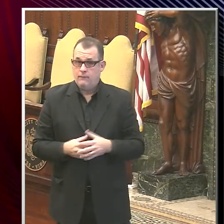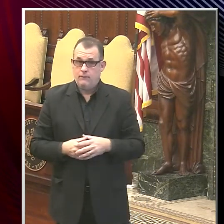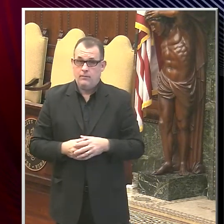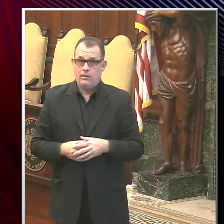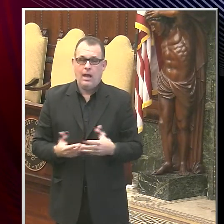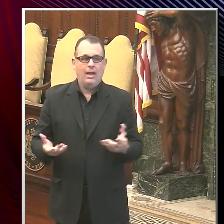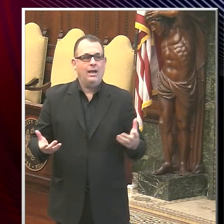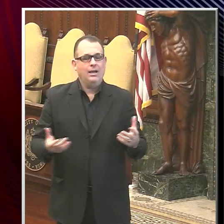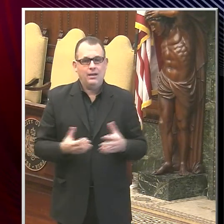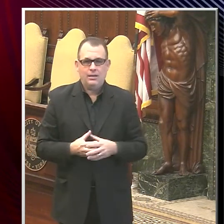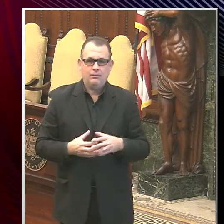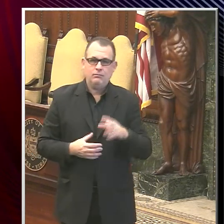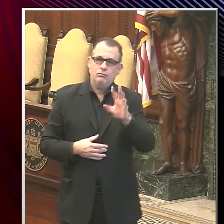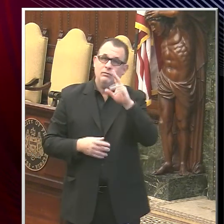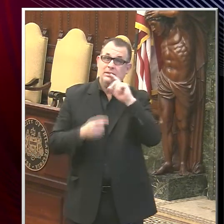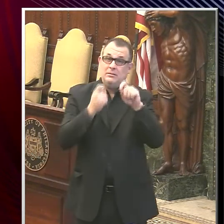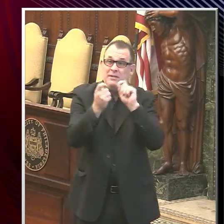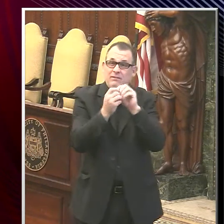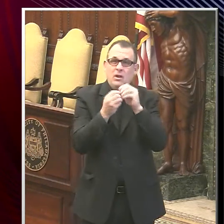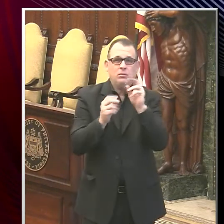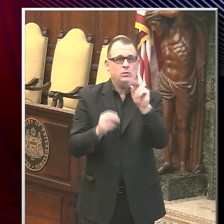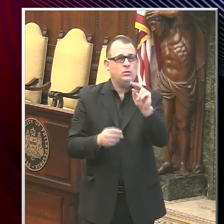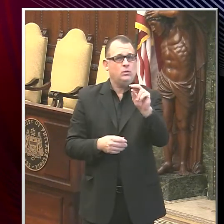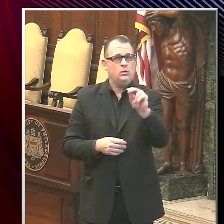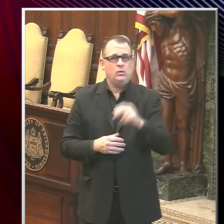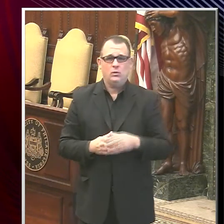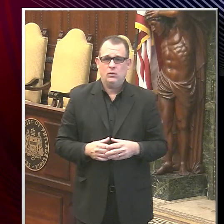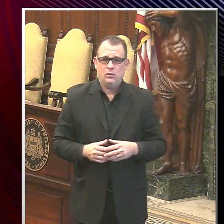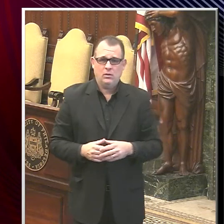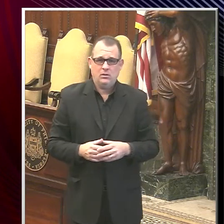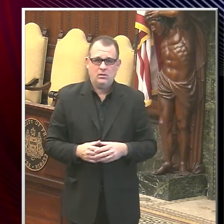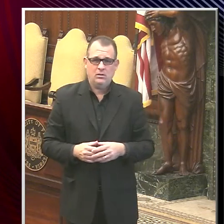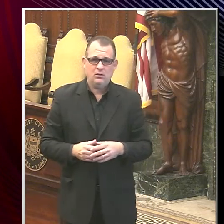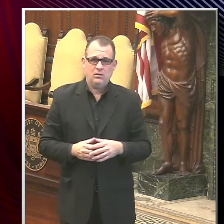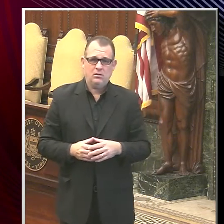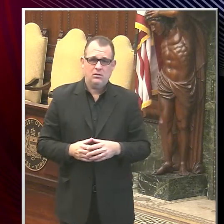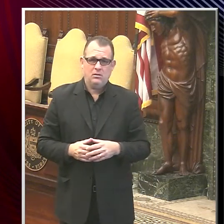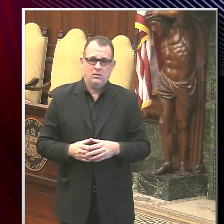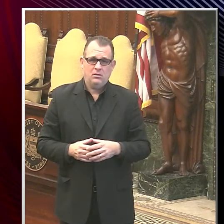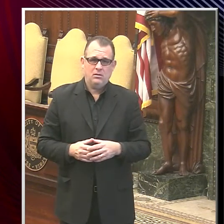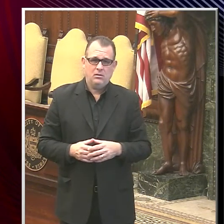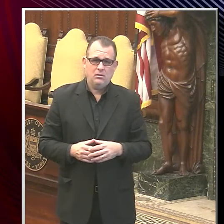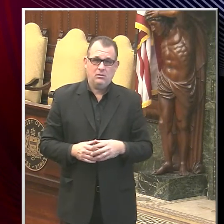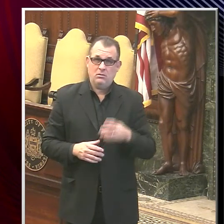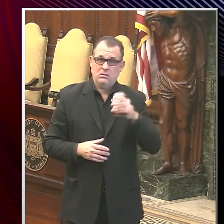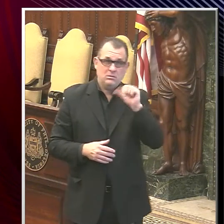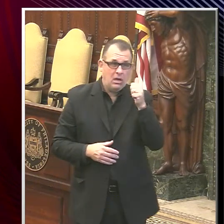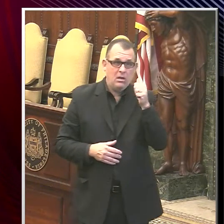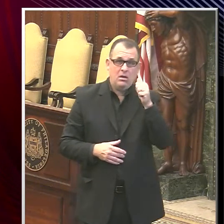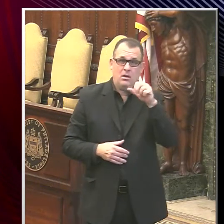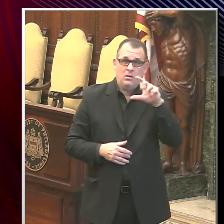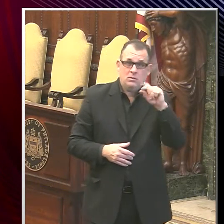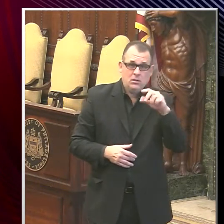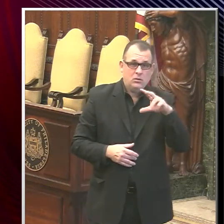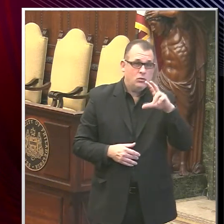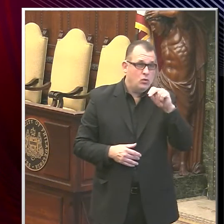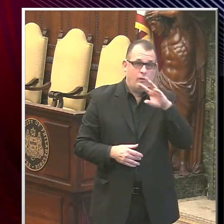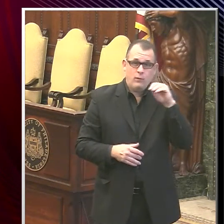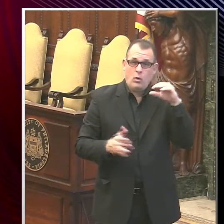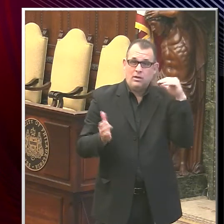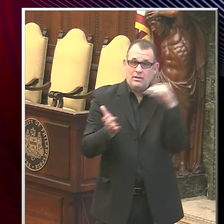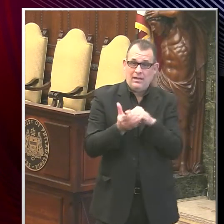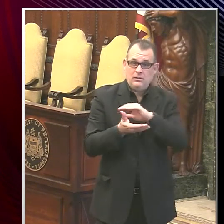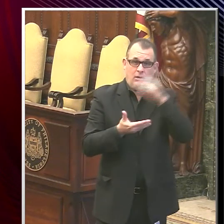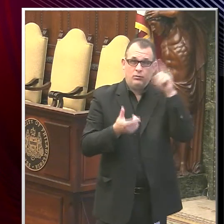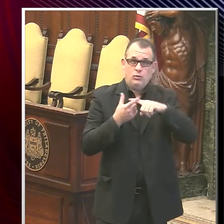hard numbers on that. I can tell you it's going to be in the tens of thousands of doses. It's not going to be in the hundreds of thousands, but how many tens of thousands, we don't know. Thank you.